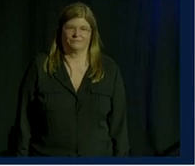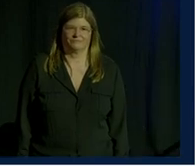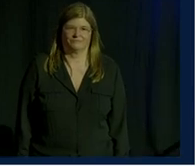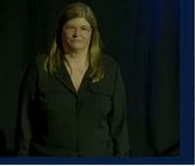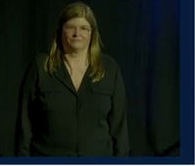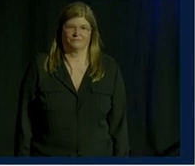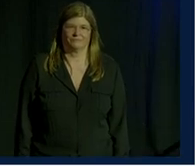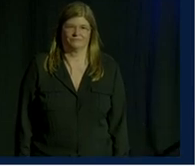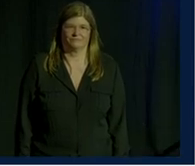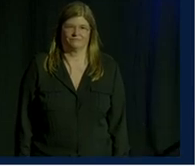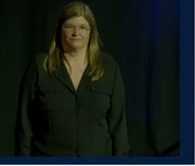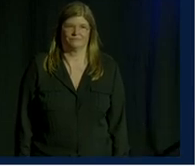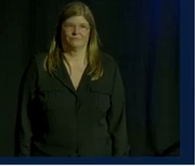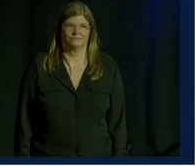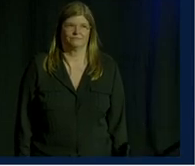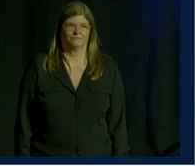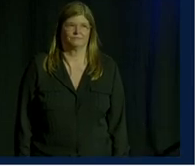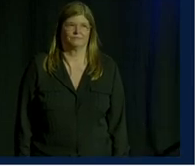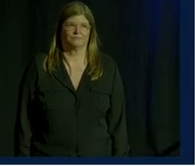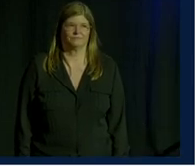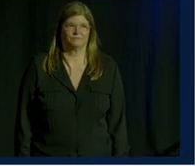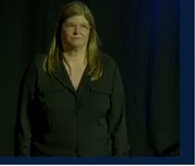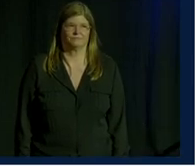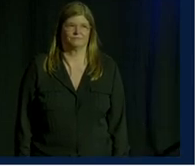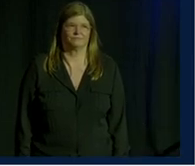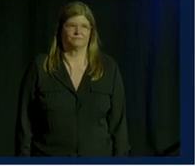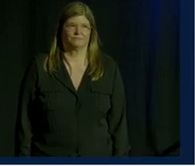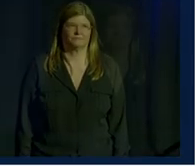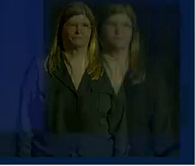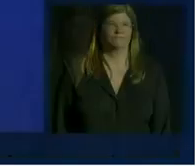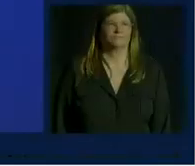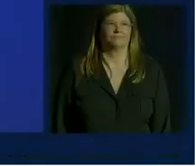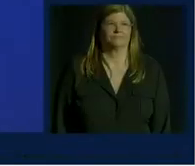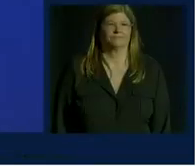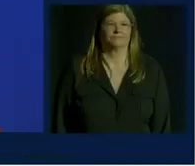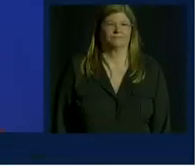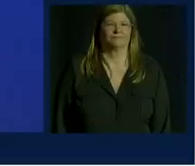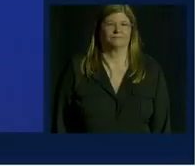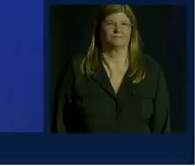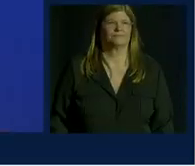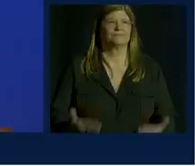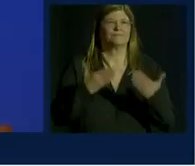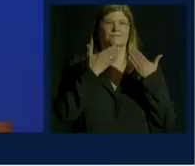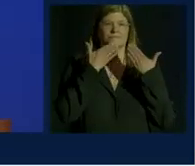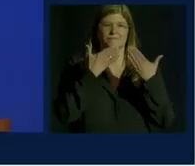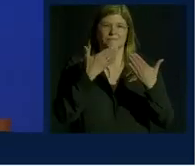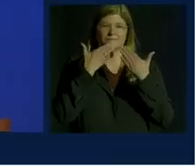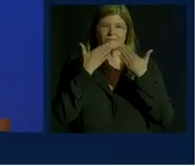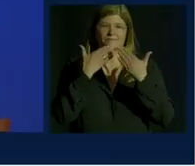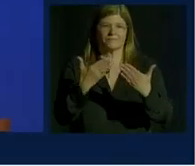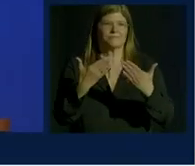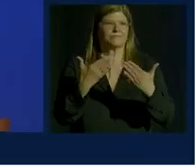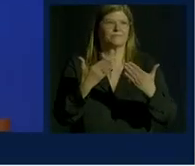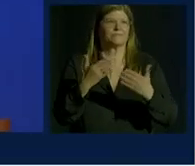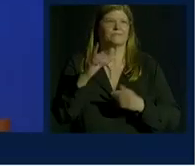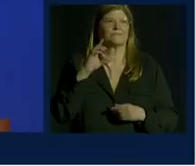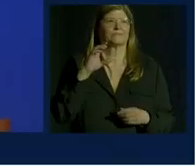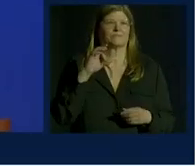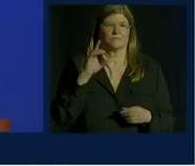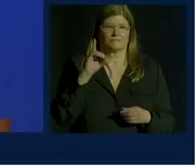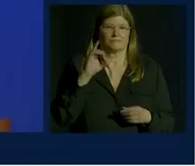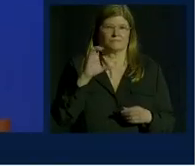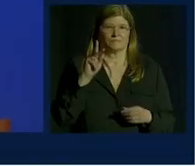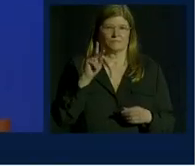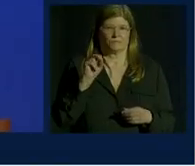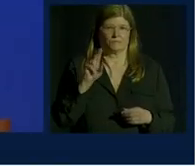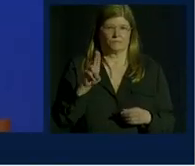Thank you, Sekou. We are very excited to expand this program and